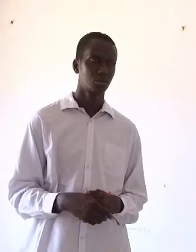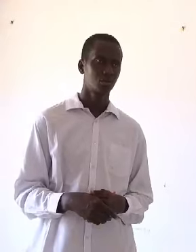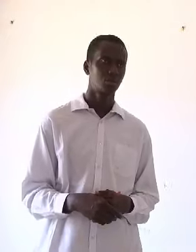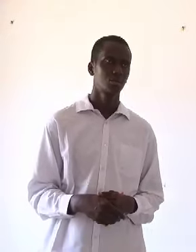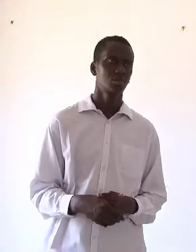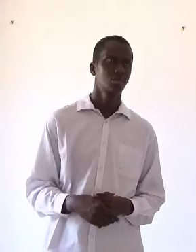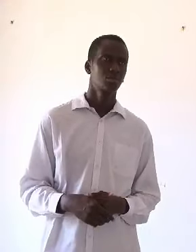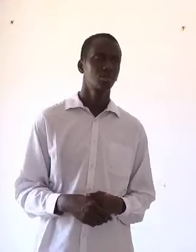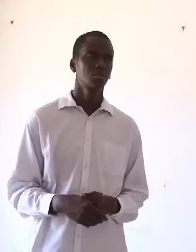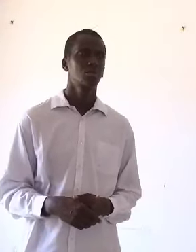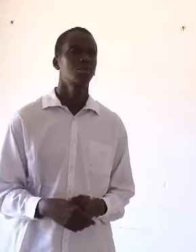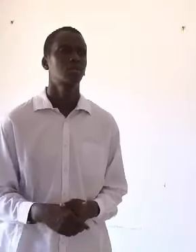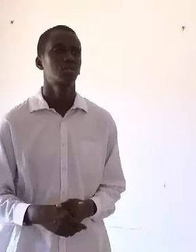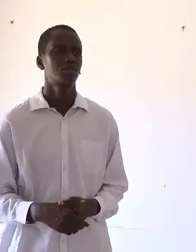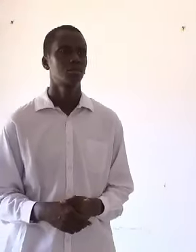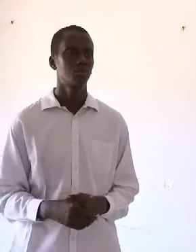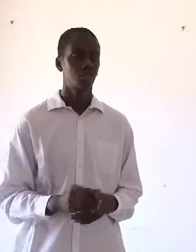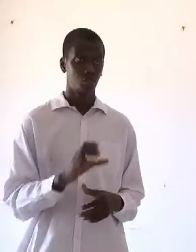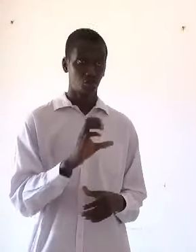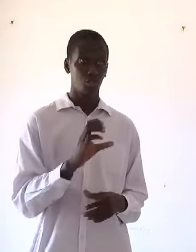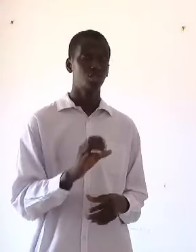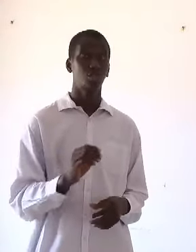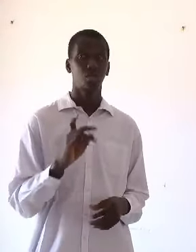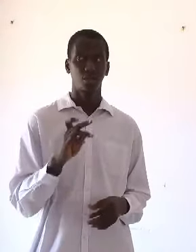Okay, so now the